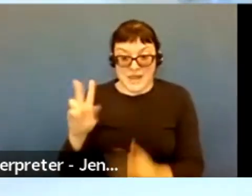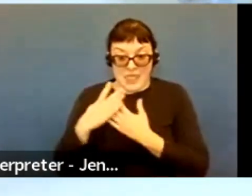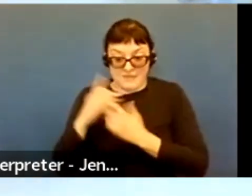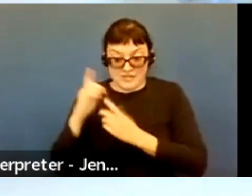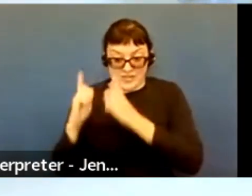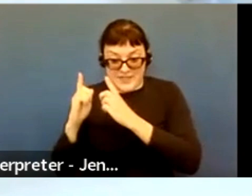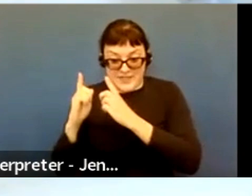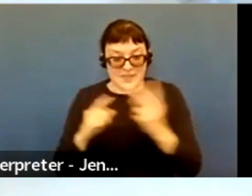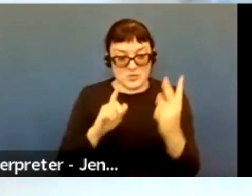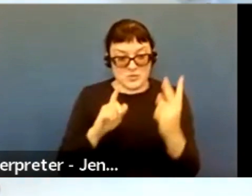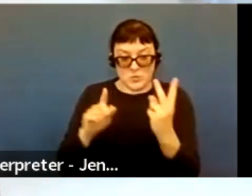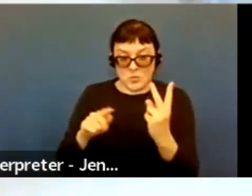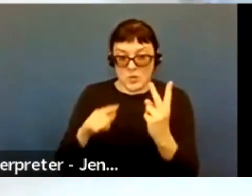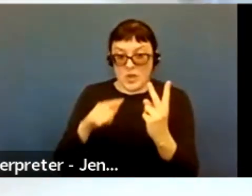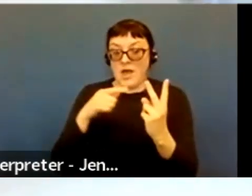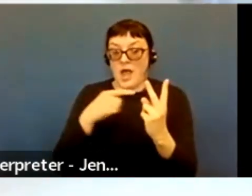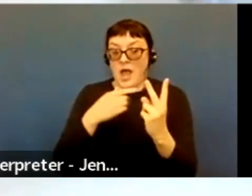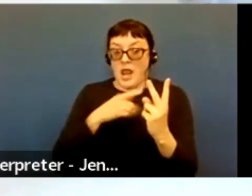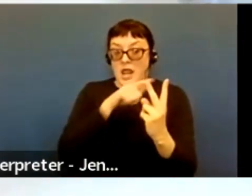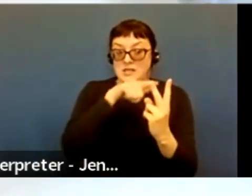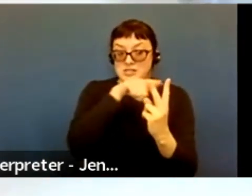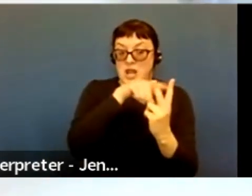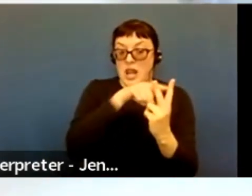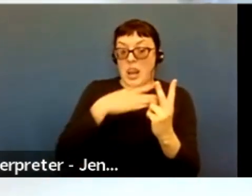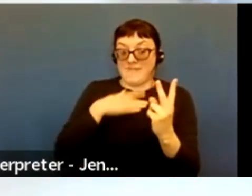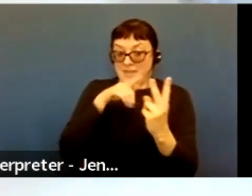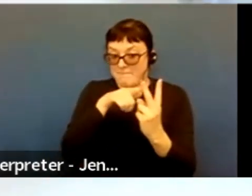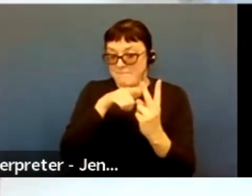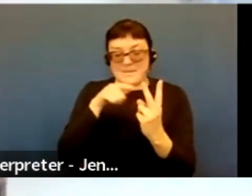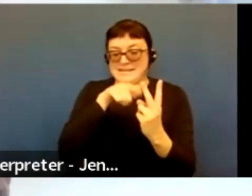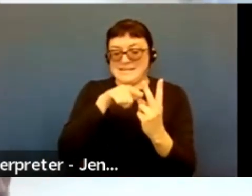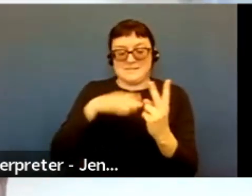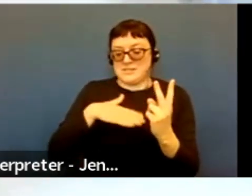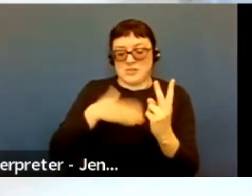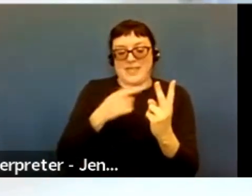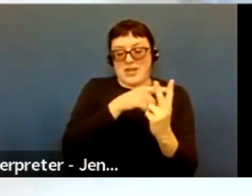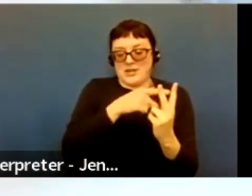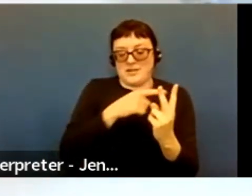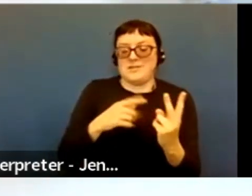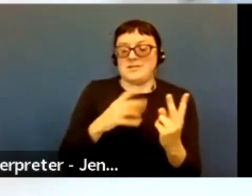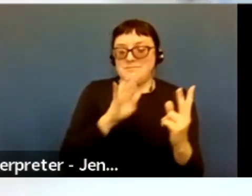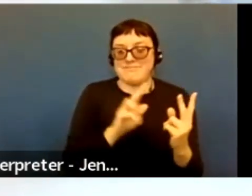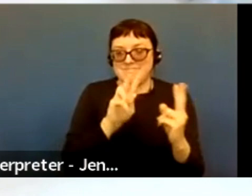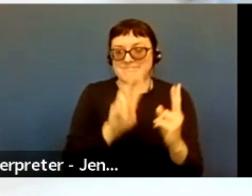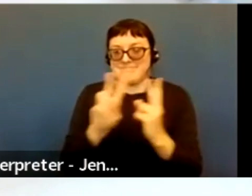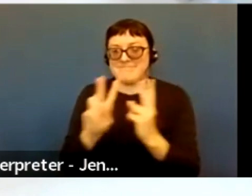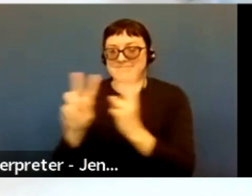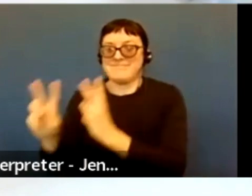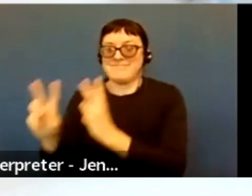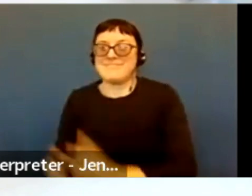away. And you've got these two who are following, one of whom is in love with the one, you know, right?